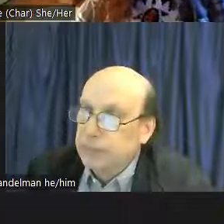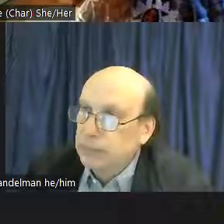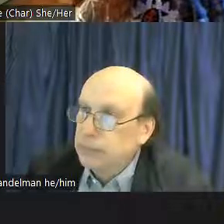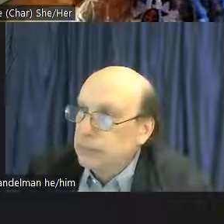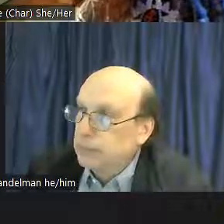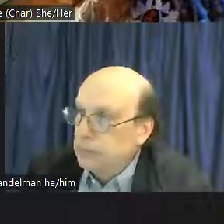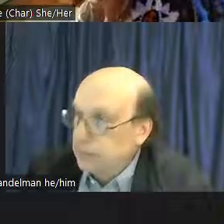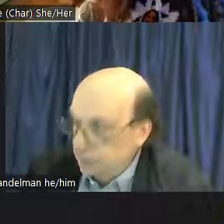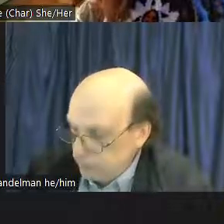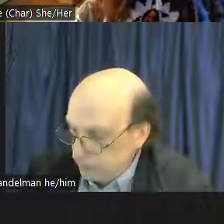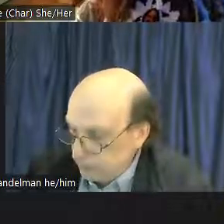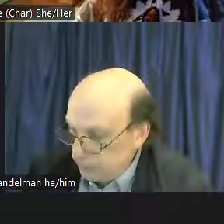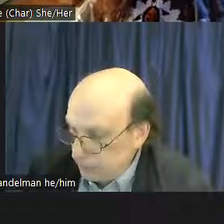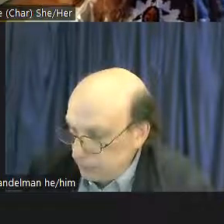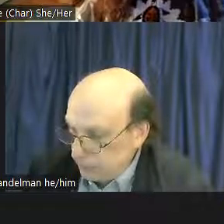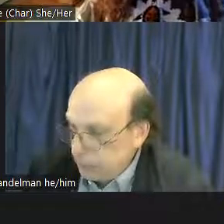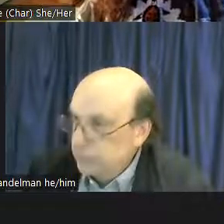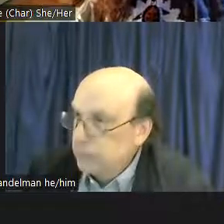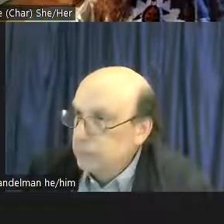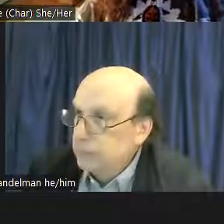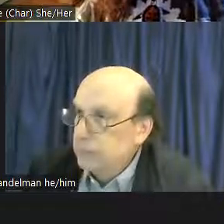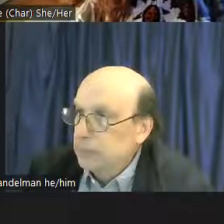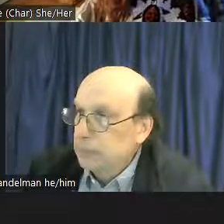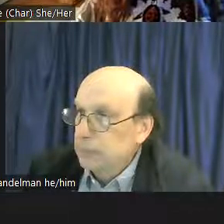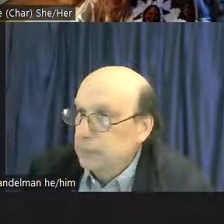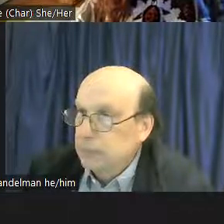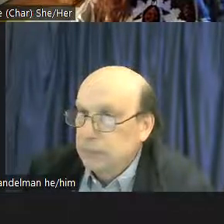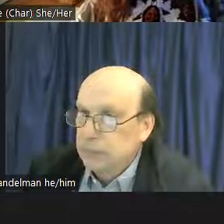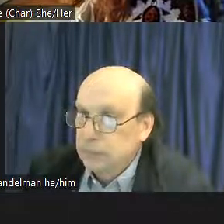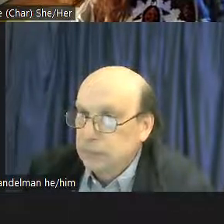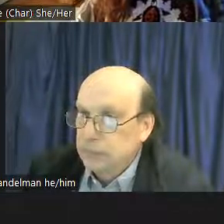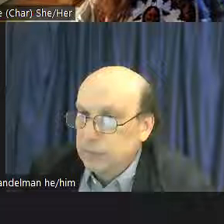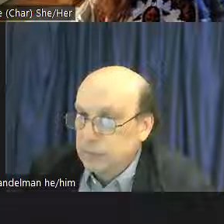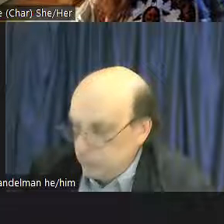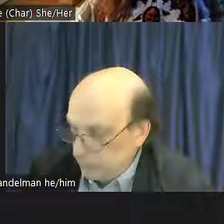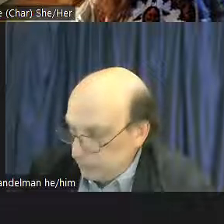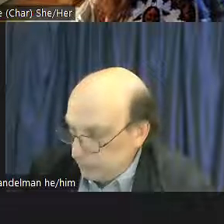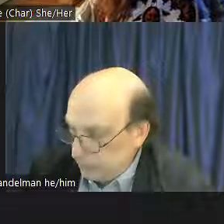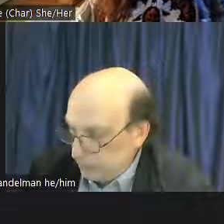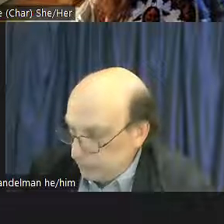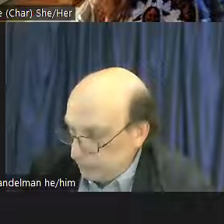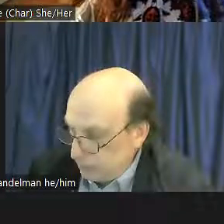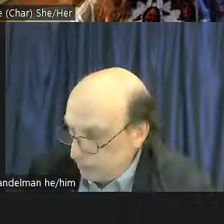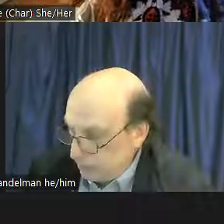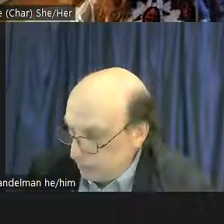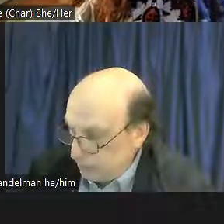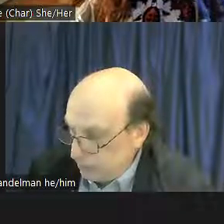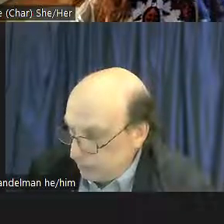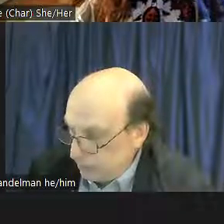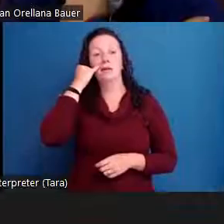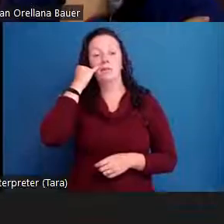a gating expected from this move that would stop the co-chairs from doing what the bylaws say they can